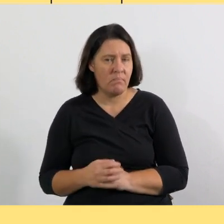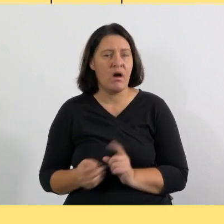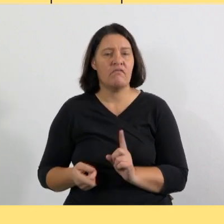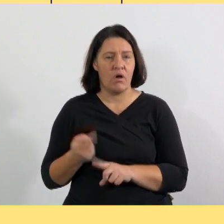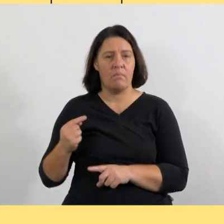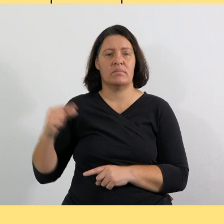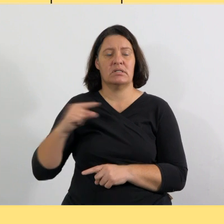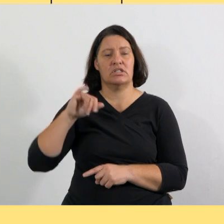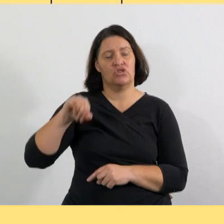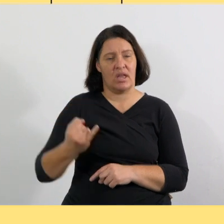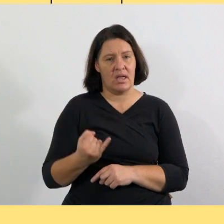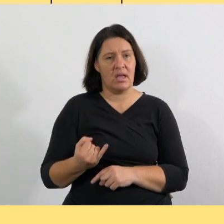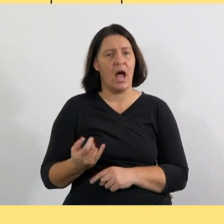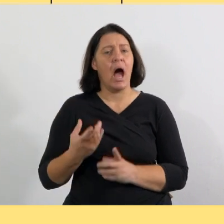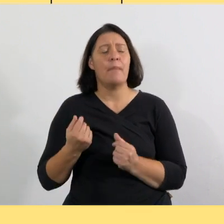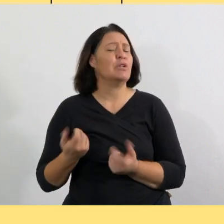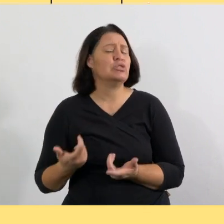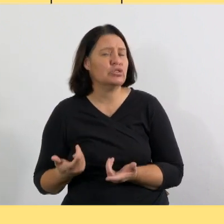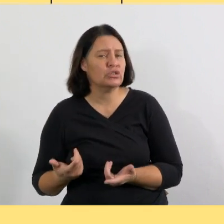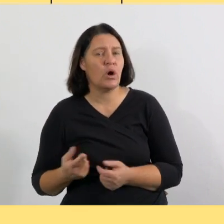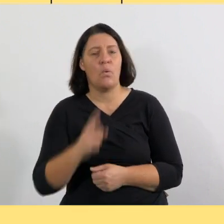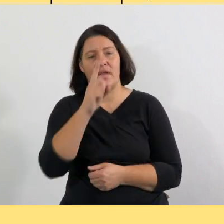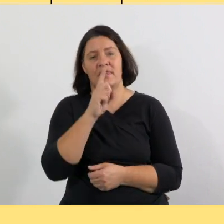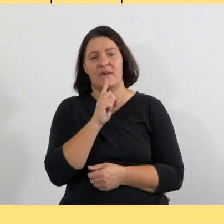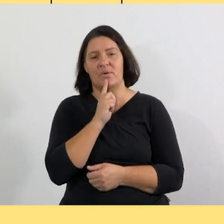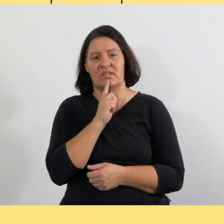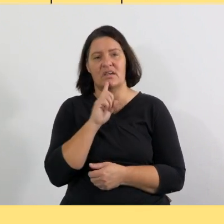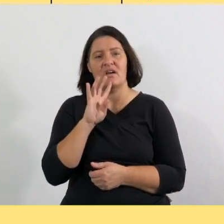from? From the GJ. How much are we talking about?